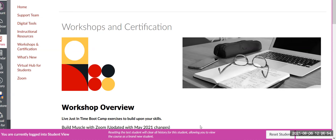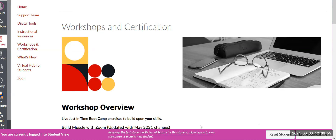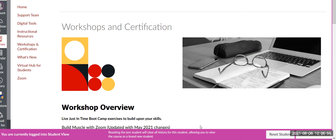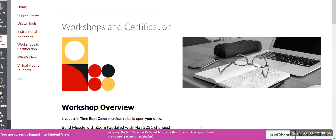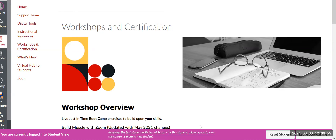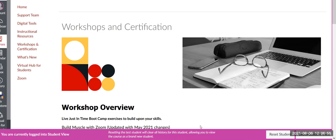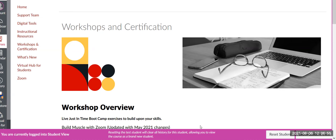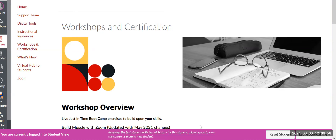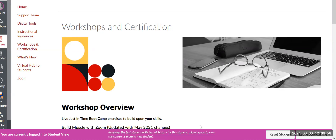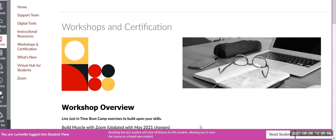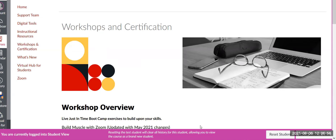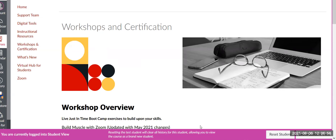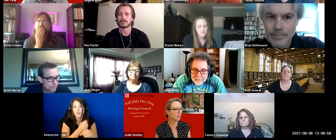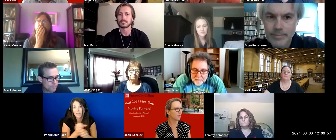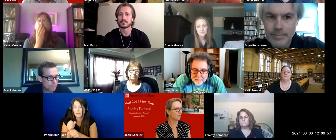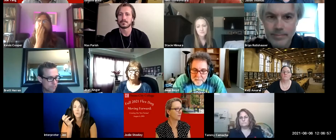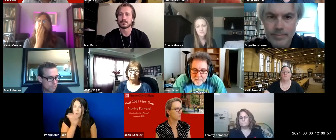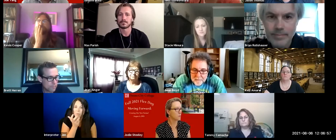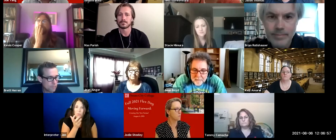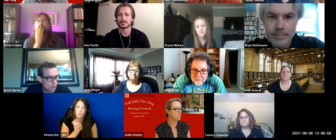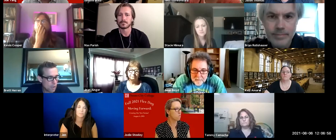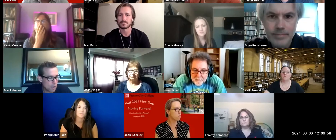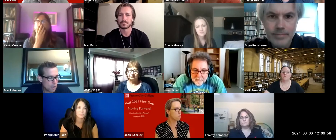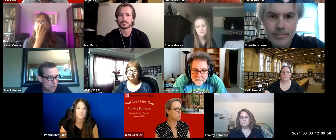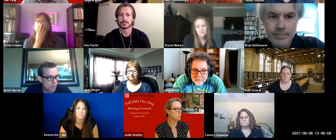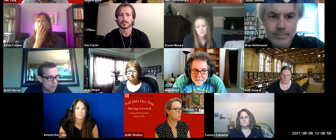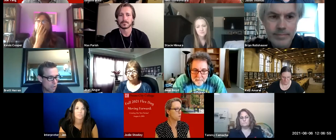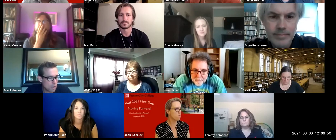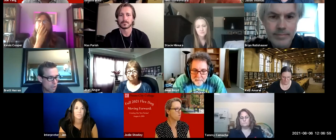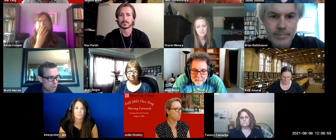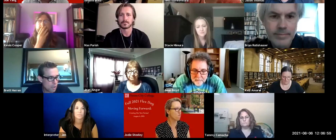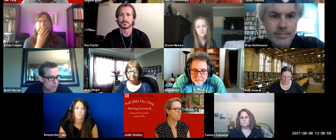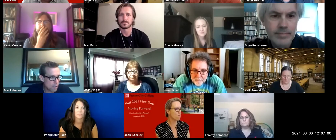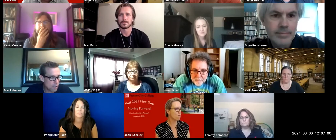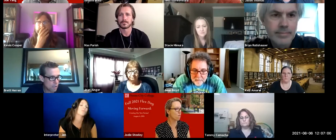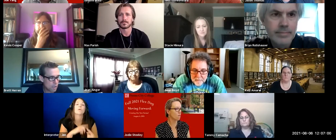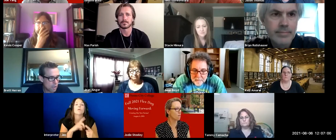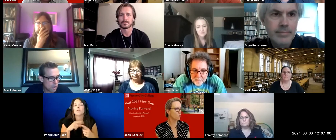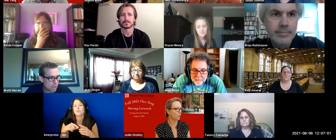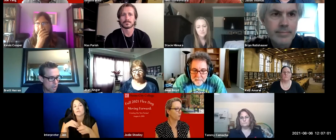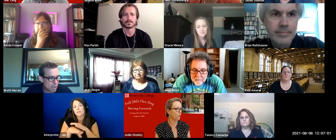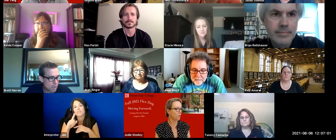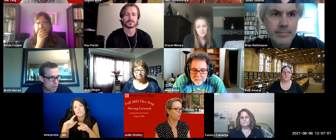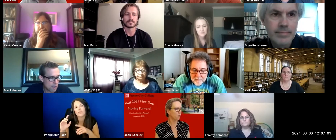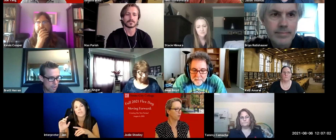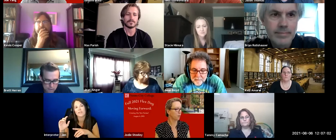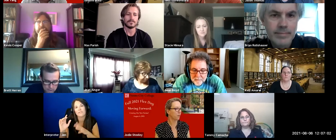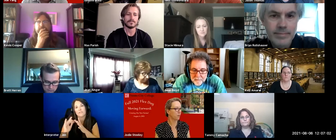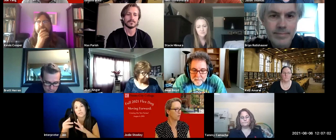guys created is awesome. And so when you go into the virtual hub for faculty in the workshops and certification area,